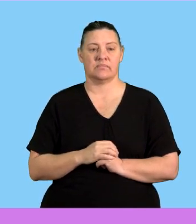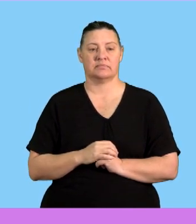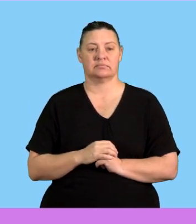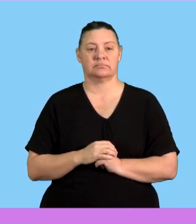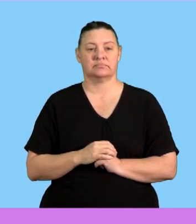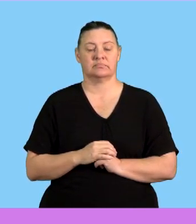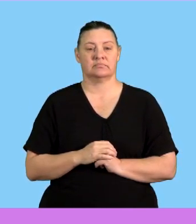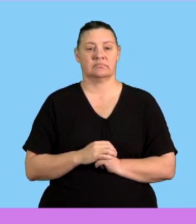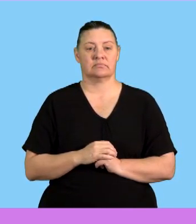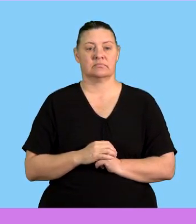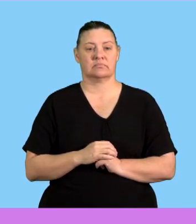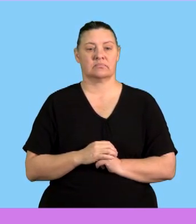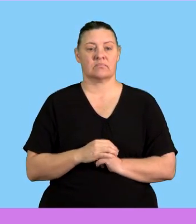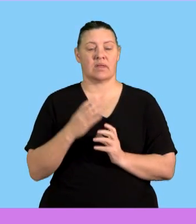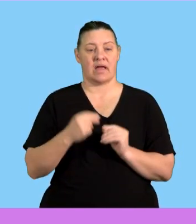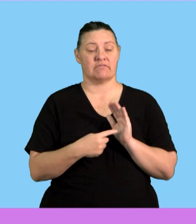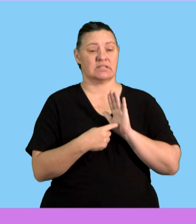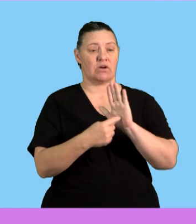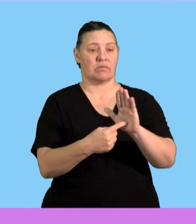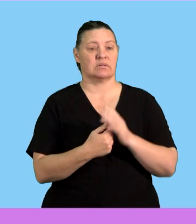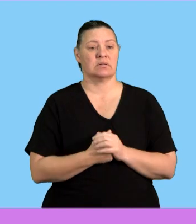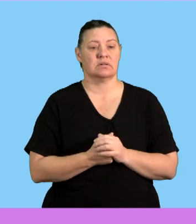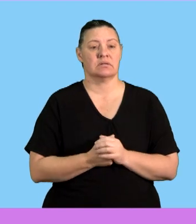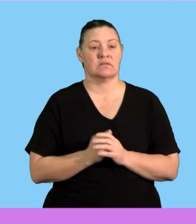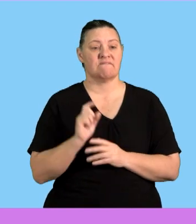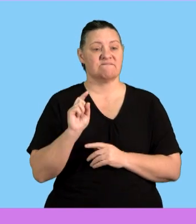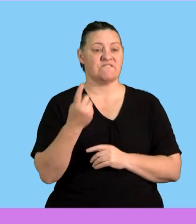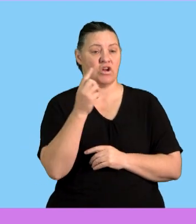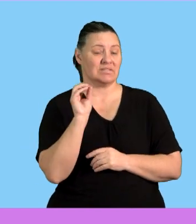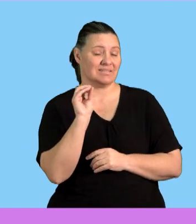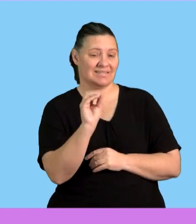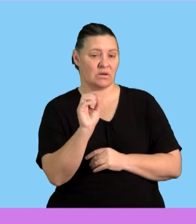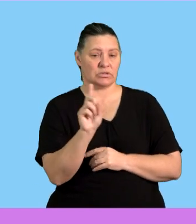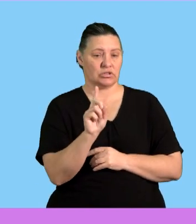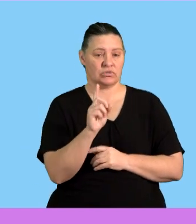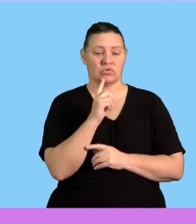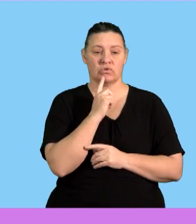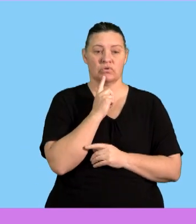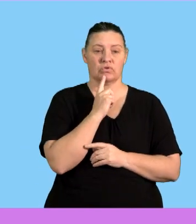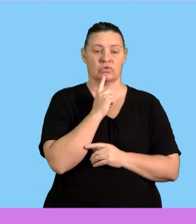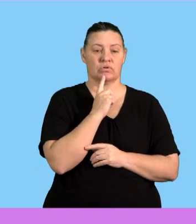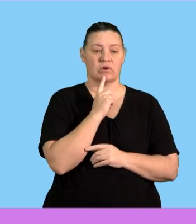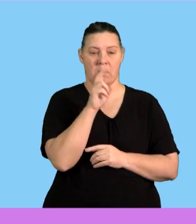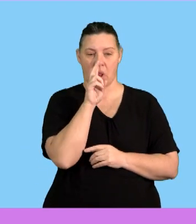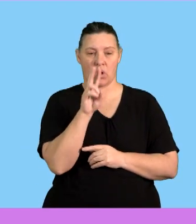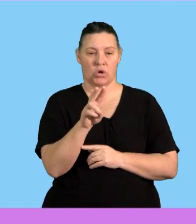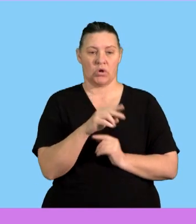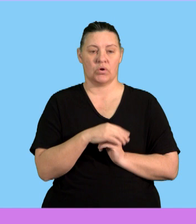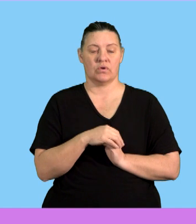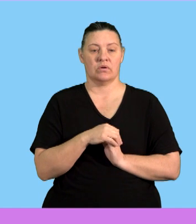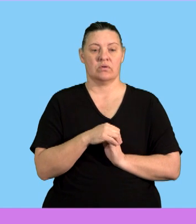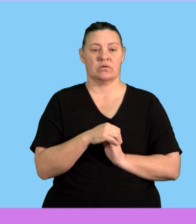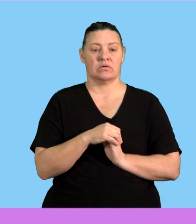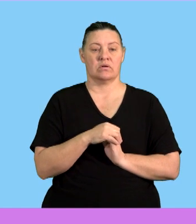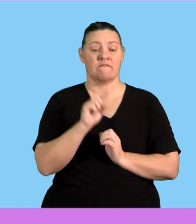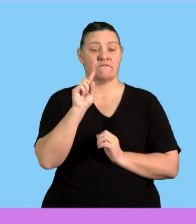need to do. Again, there we have our diagrams. So in which order do you think we need to do this? So if I look